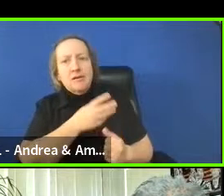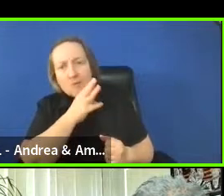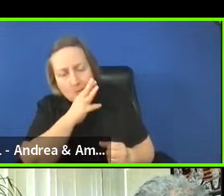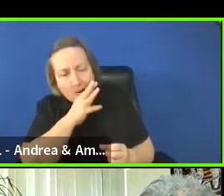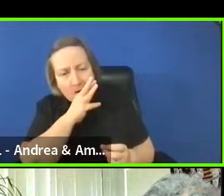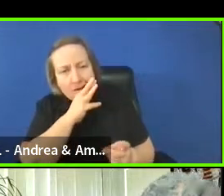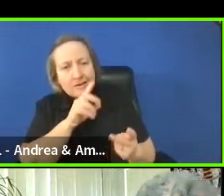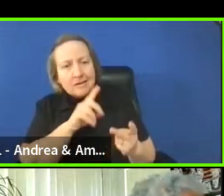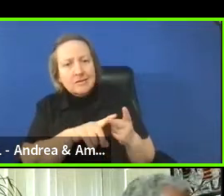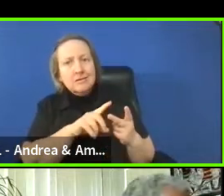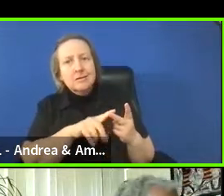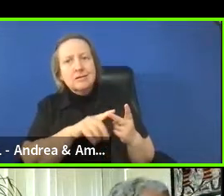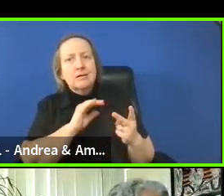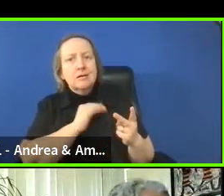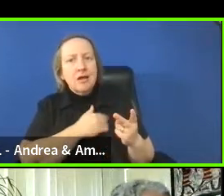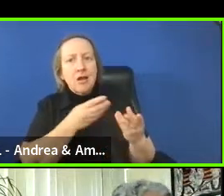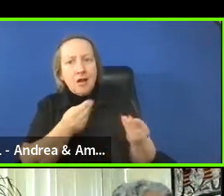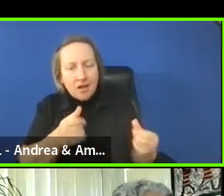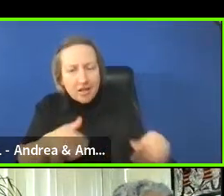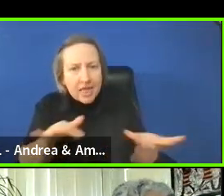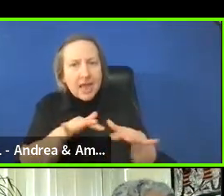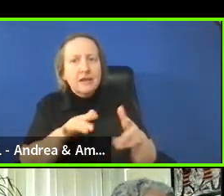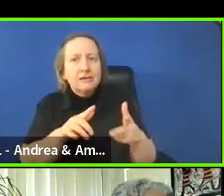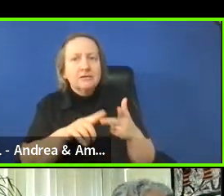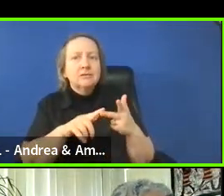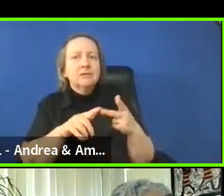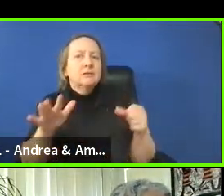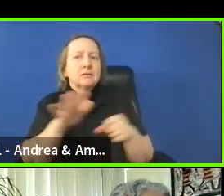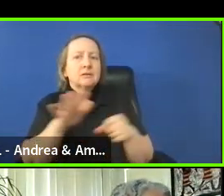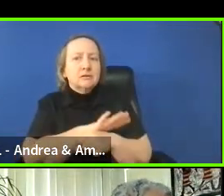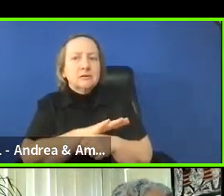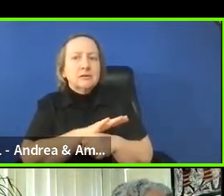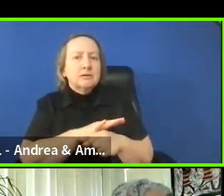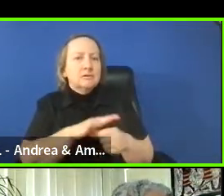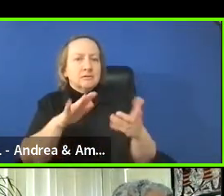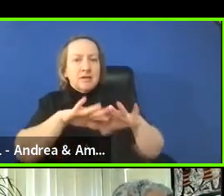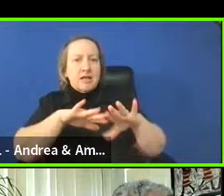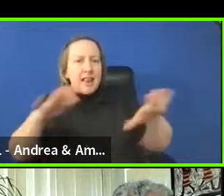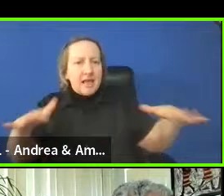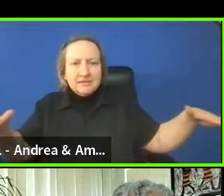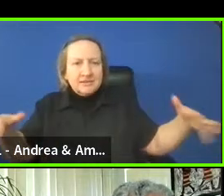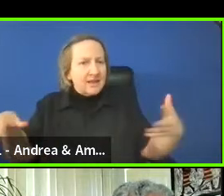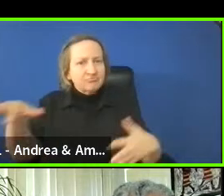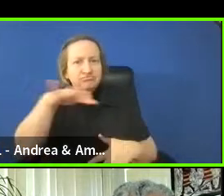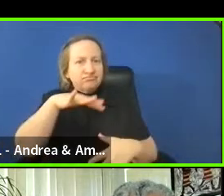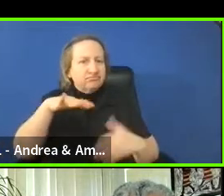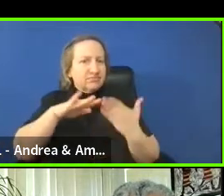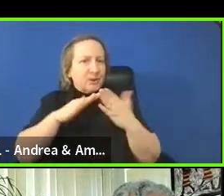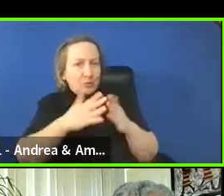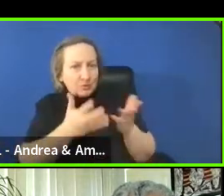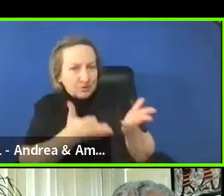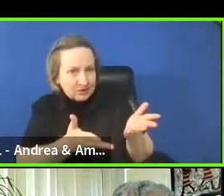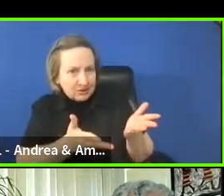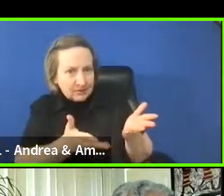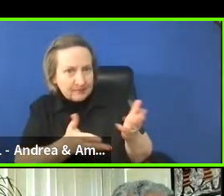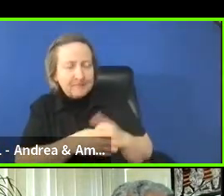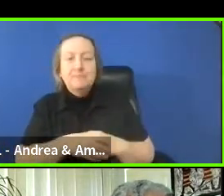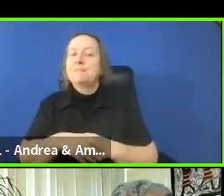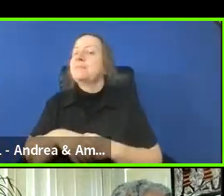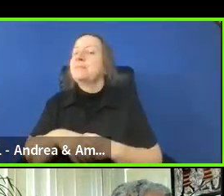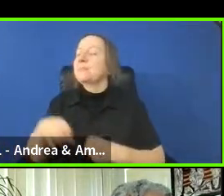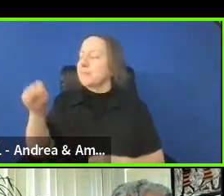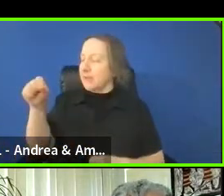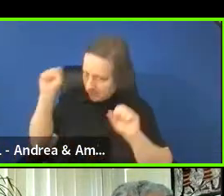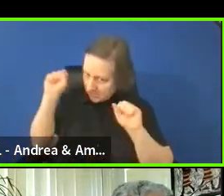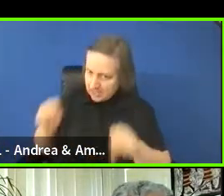our land, our entire, our landscape and our community. Well, and we